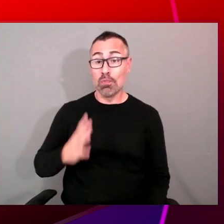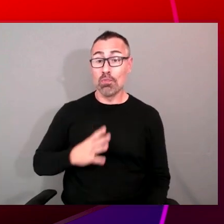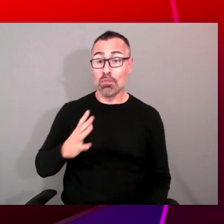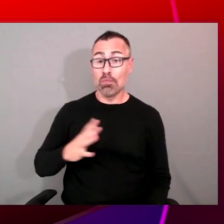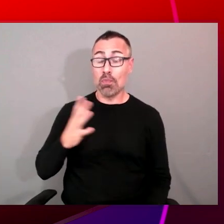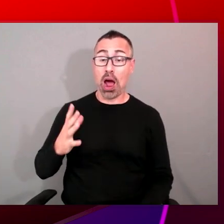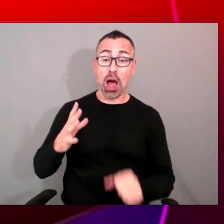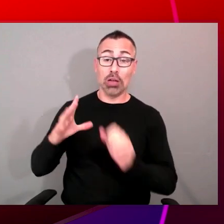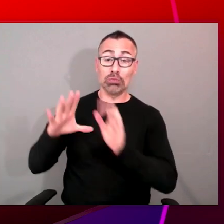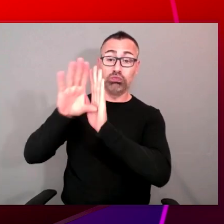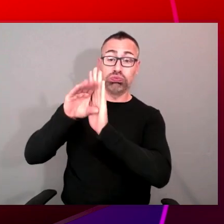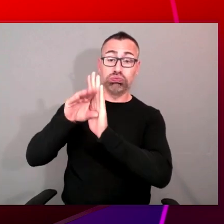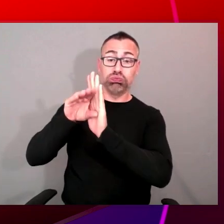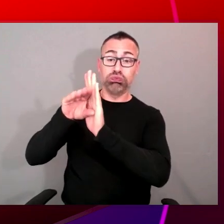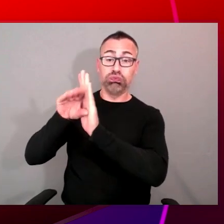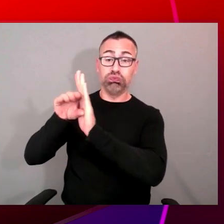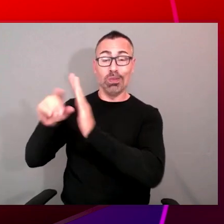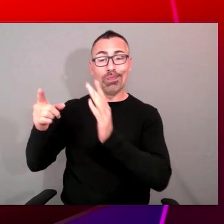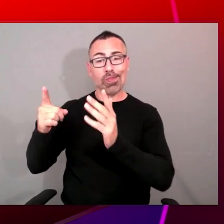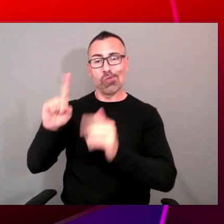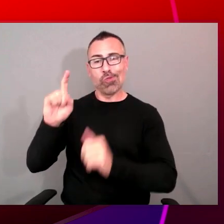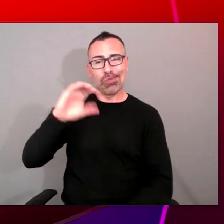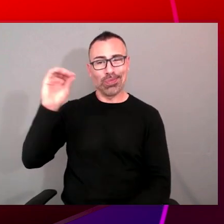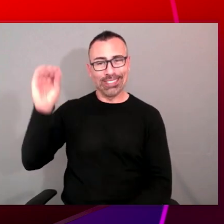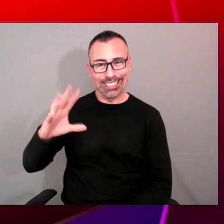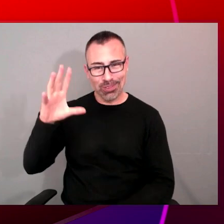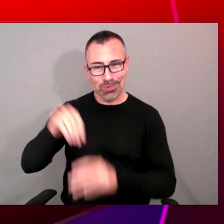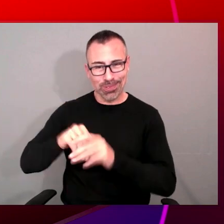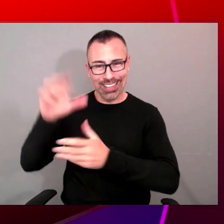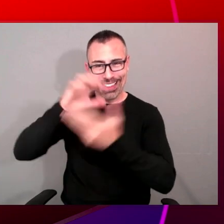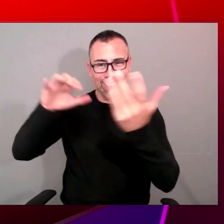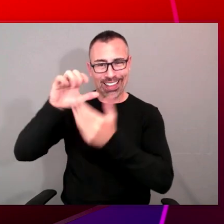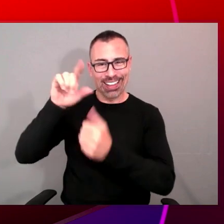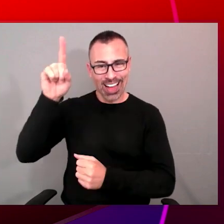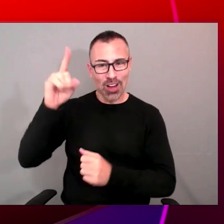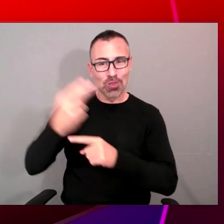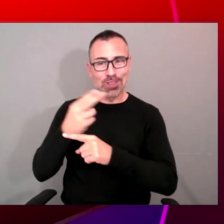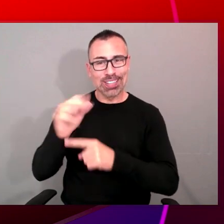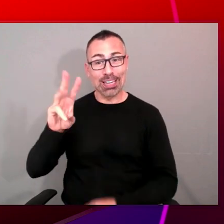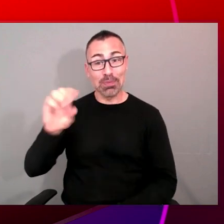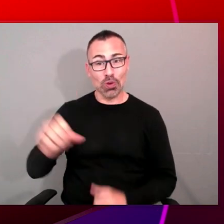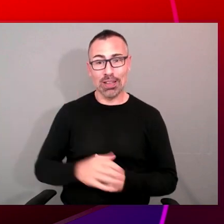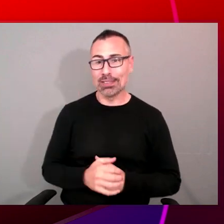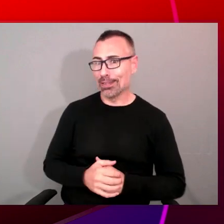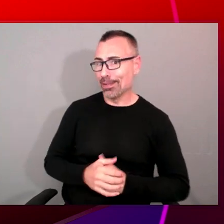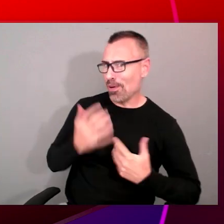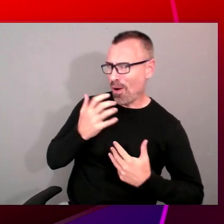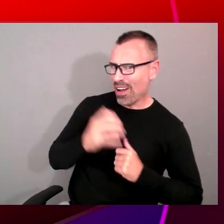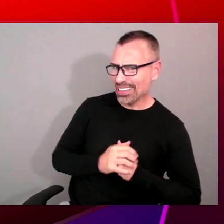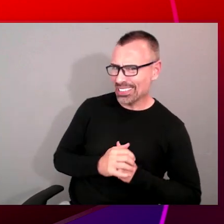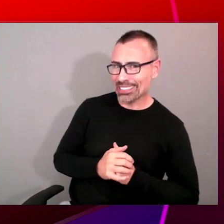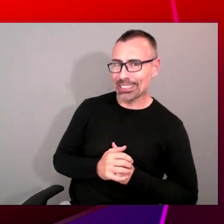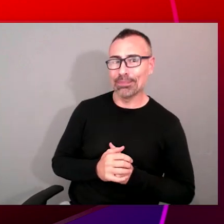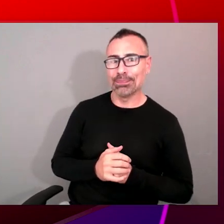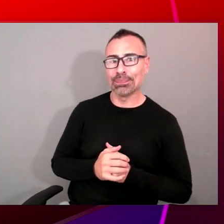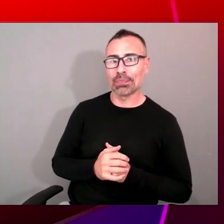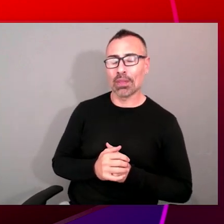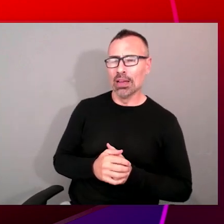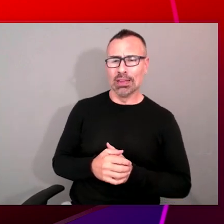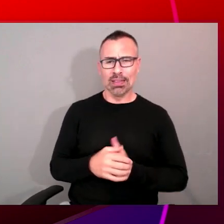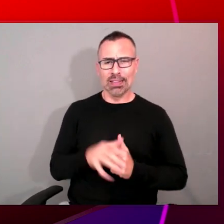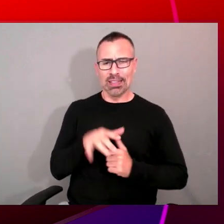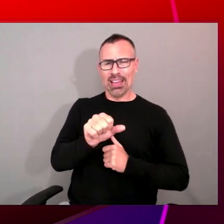completely in the cloud with AWS. Awesome. That is so awesome. Yeah, it's interesting. We talk about really tough problems